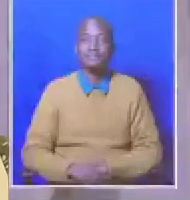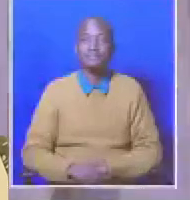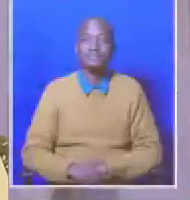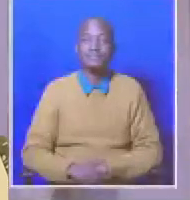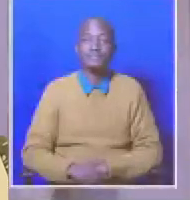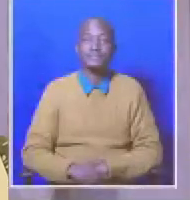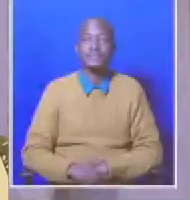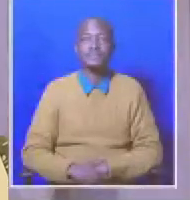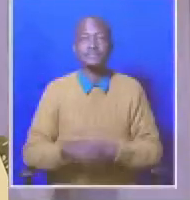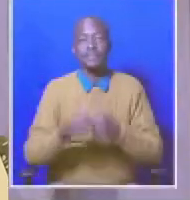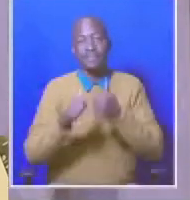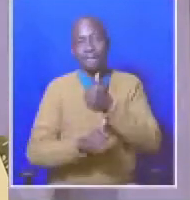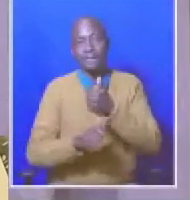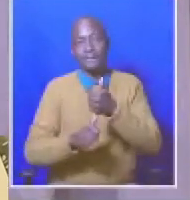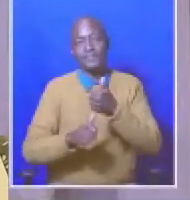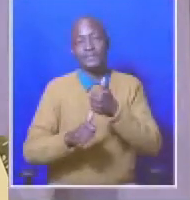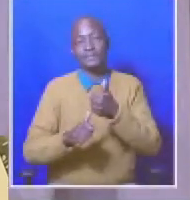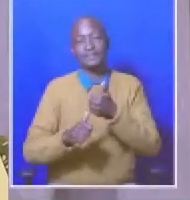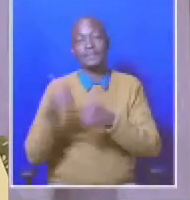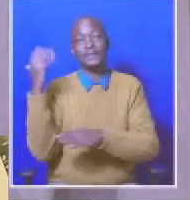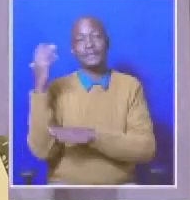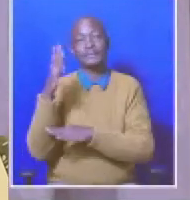Deputy President. Thank you very much,